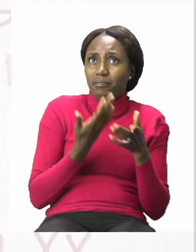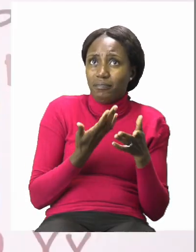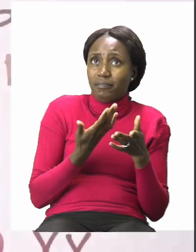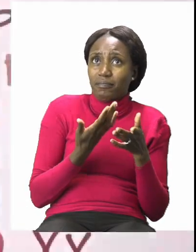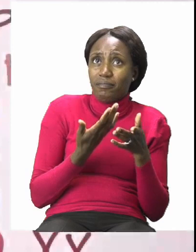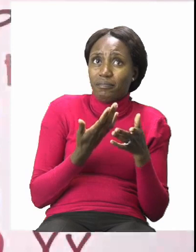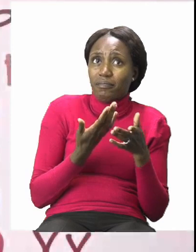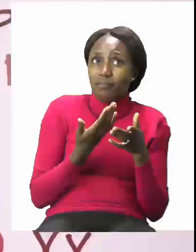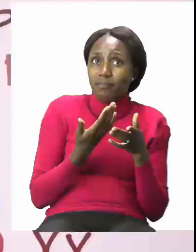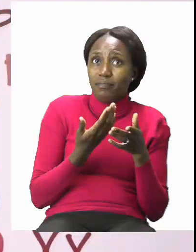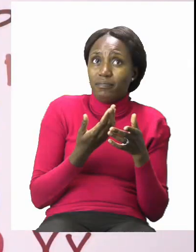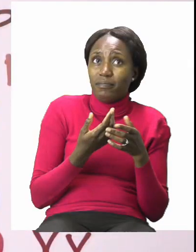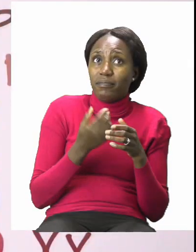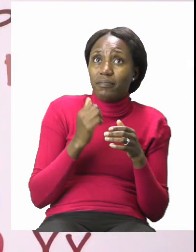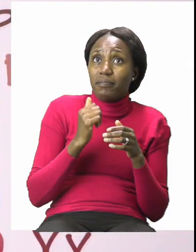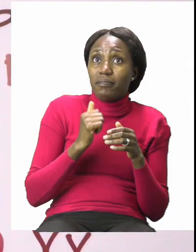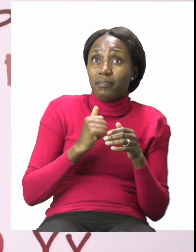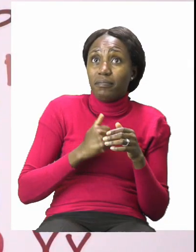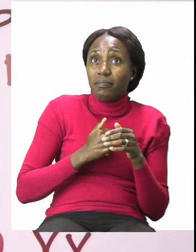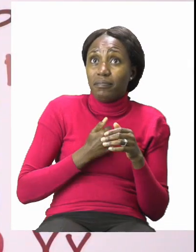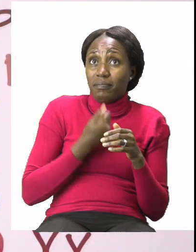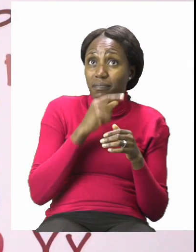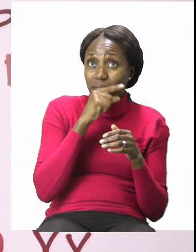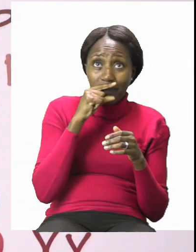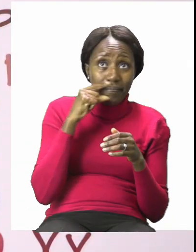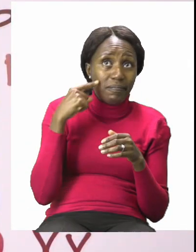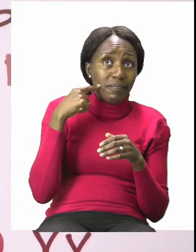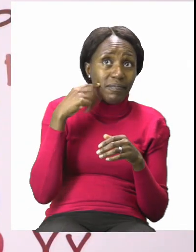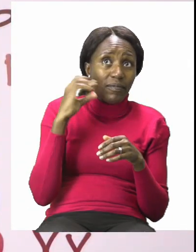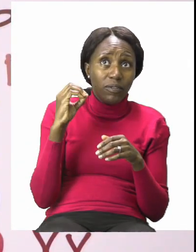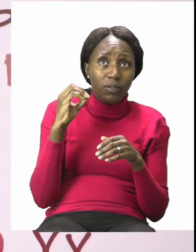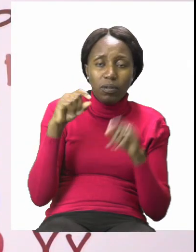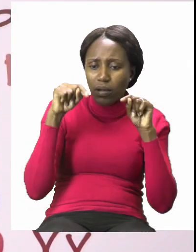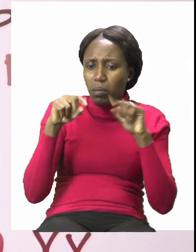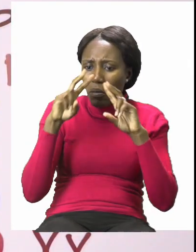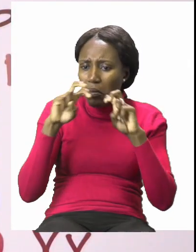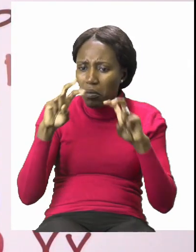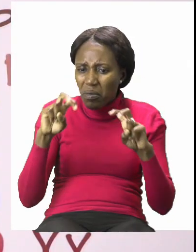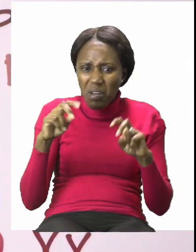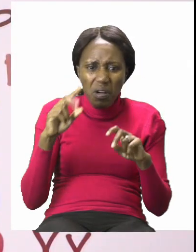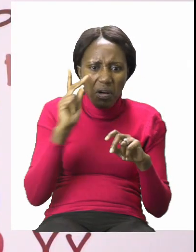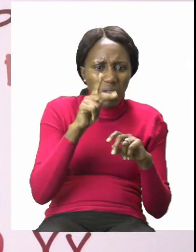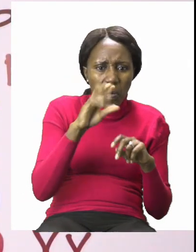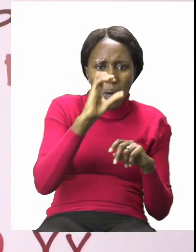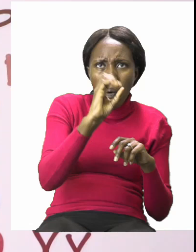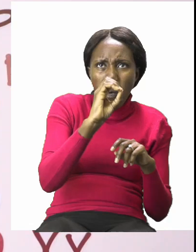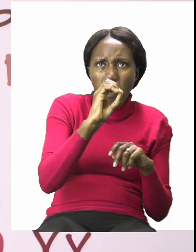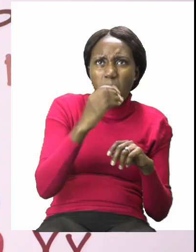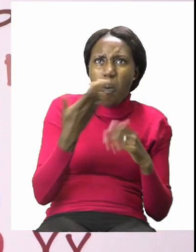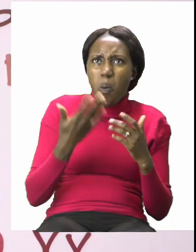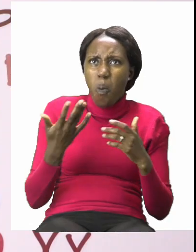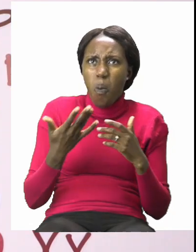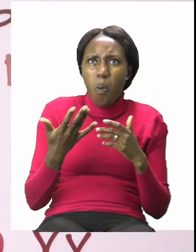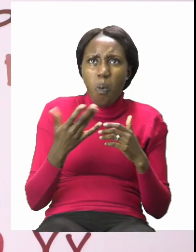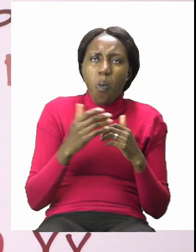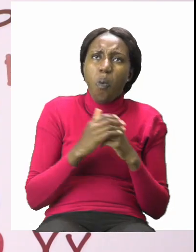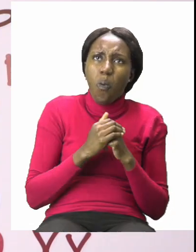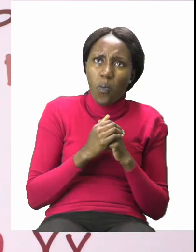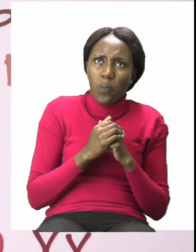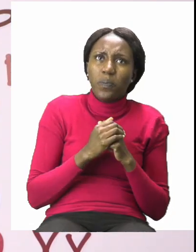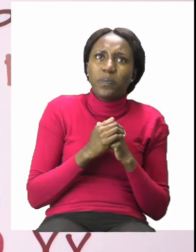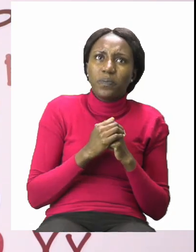is Mutsa. So I'm going to look around and find people that start with my